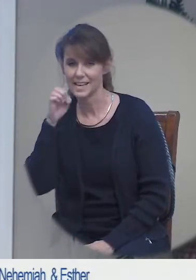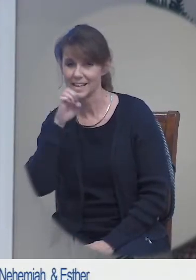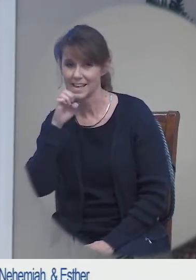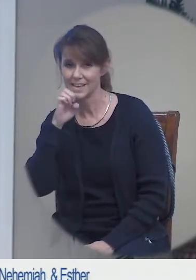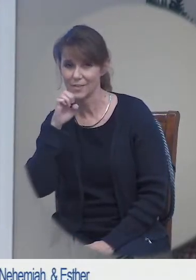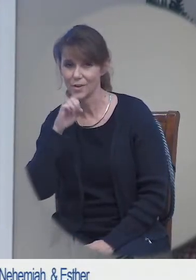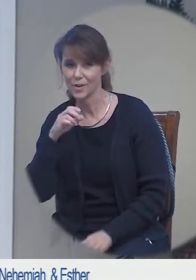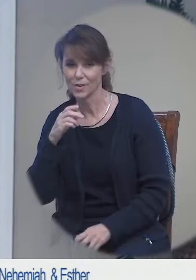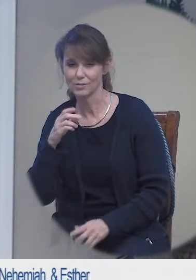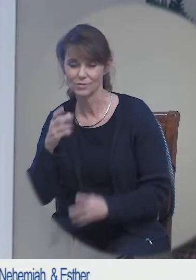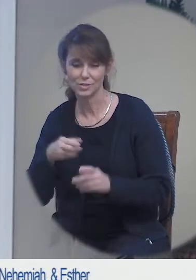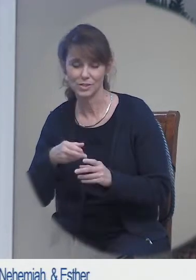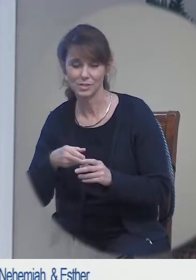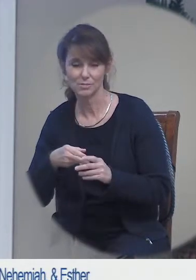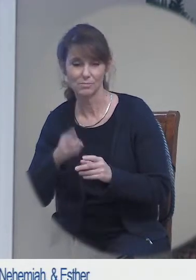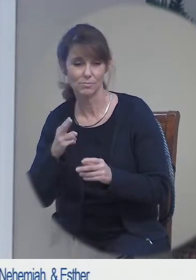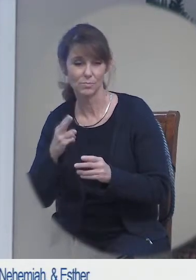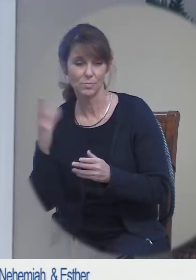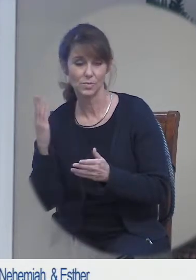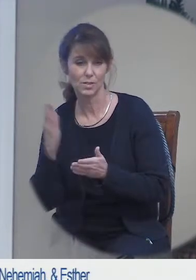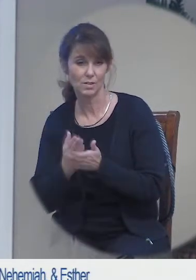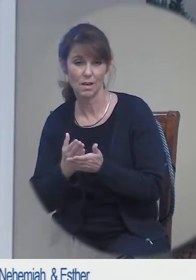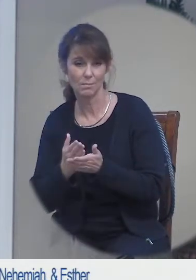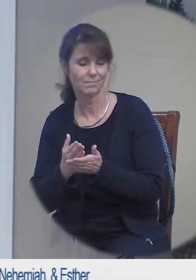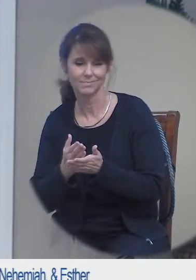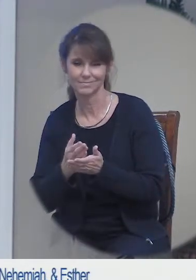the idea of this persistent